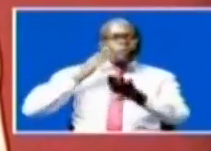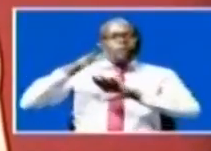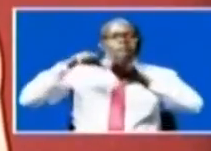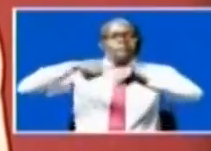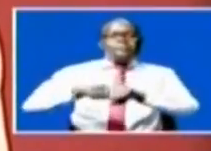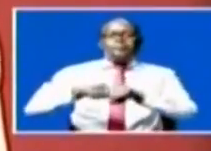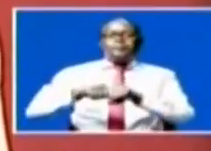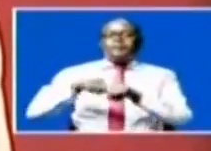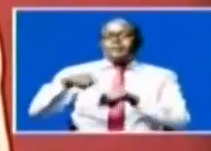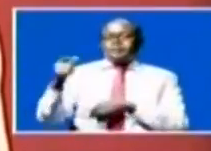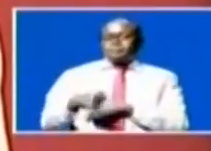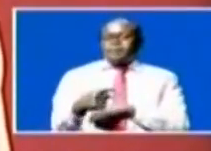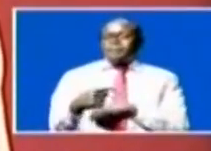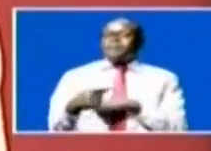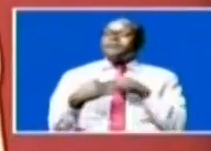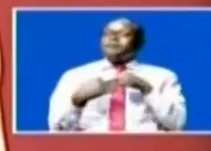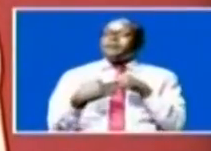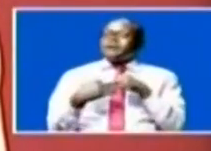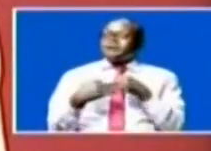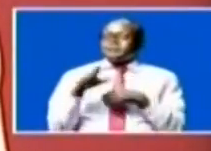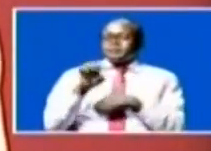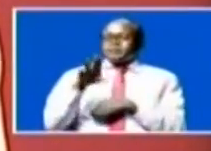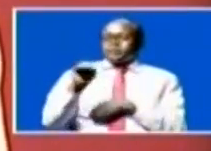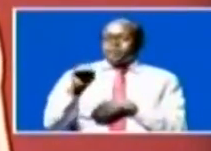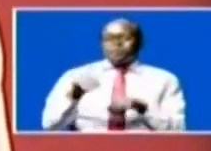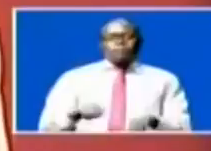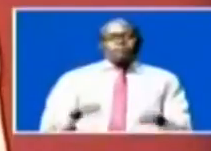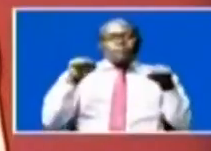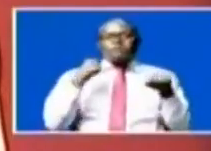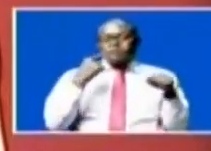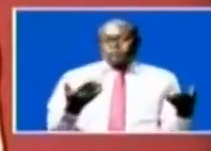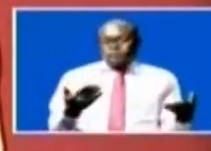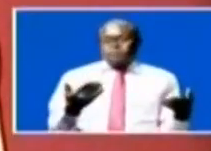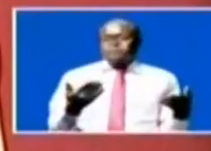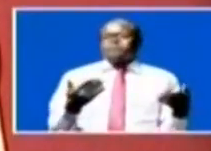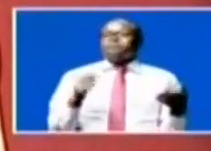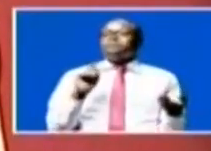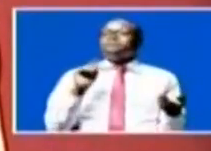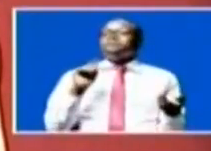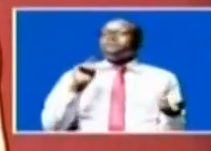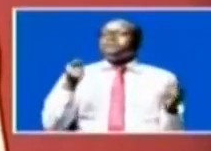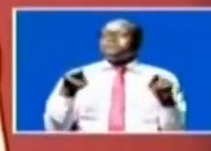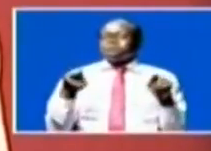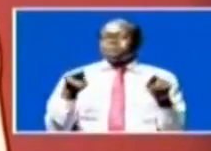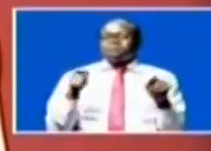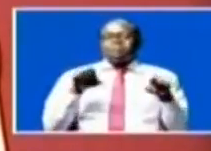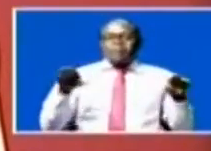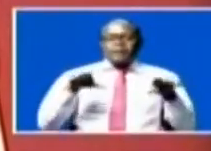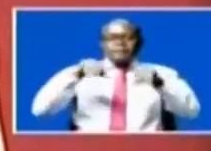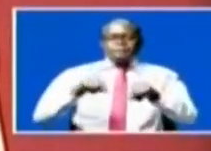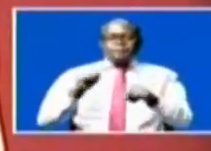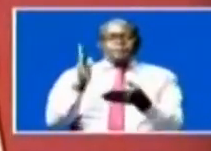claims earlier this month, a soft Safaricom CEO, Bob Collymore, today said their market share makes them a dominant, but they have